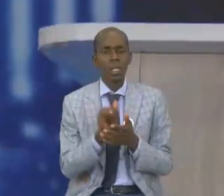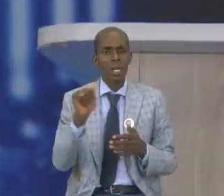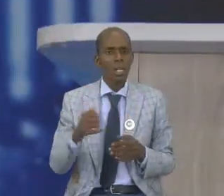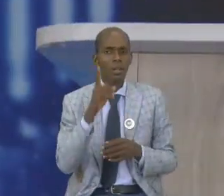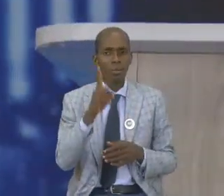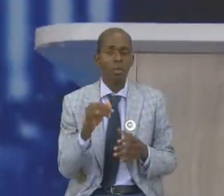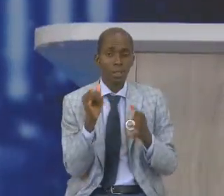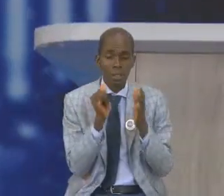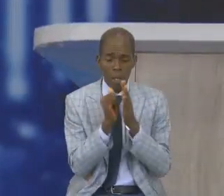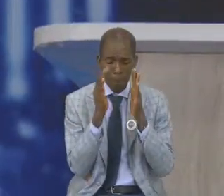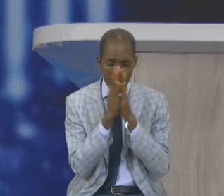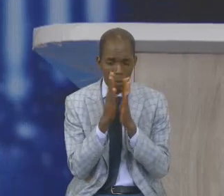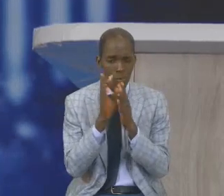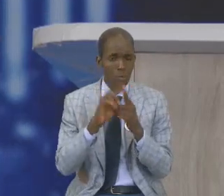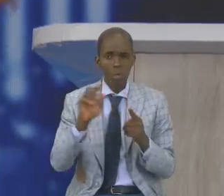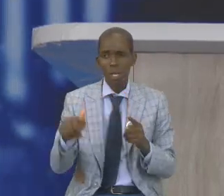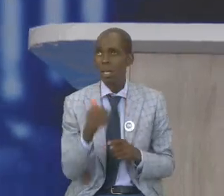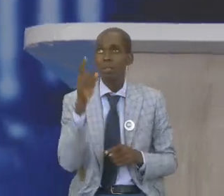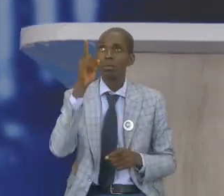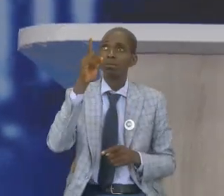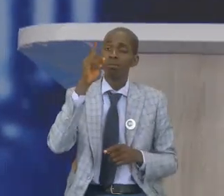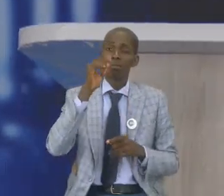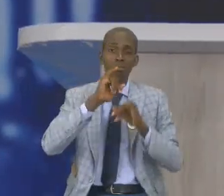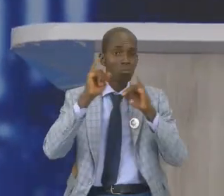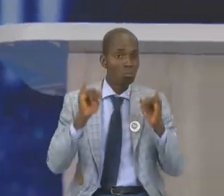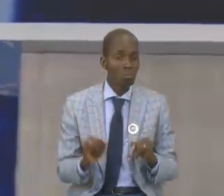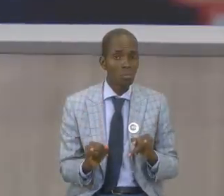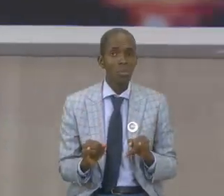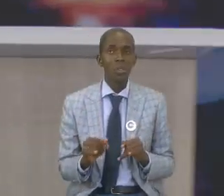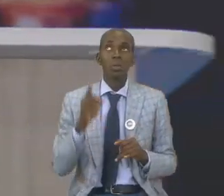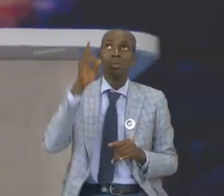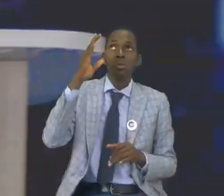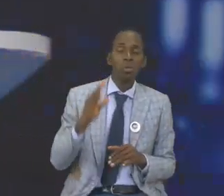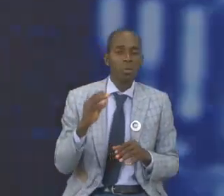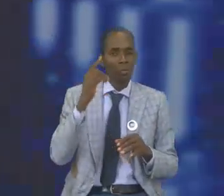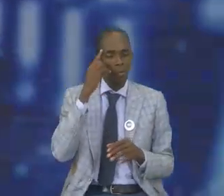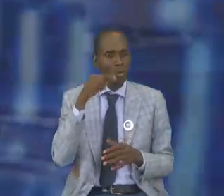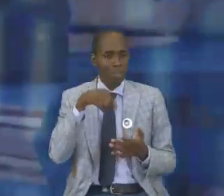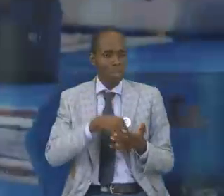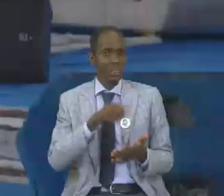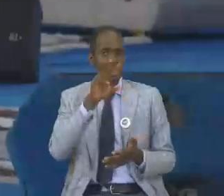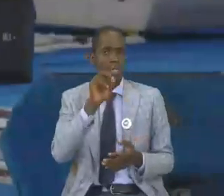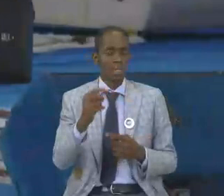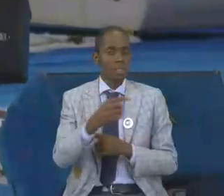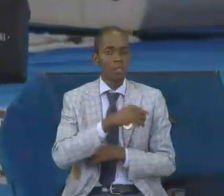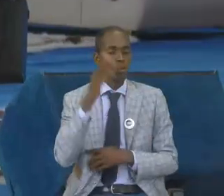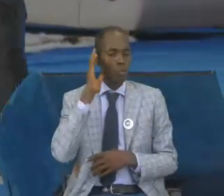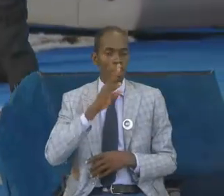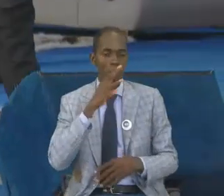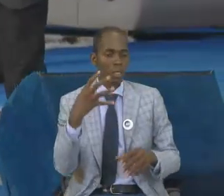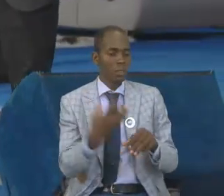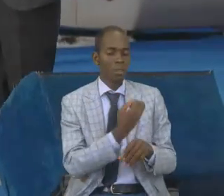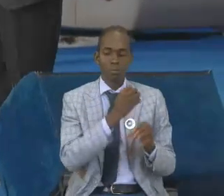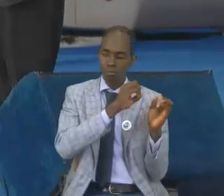to any God, for these 30 days, he'll be taken and thrown into